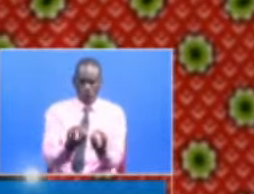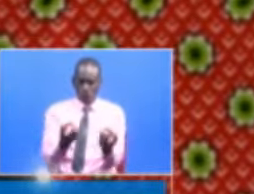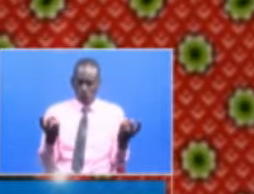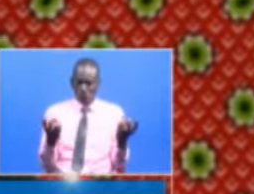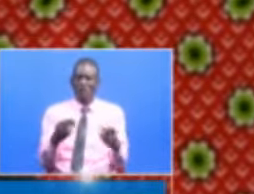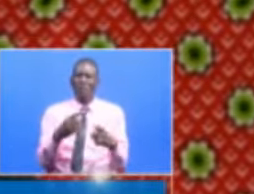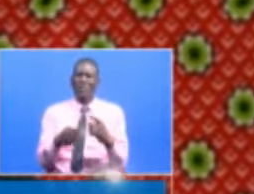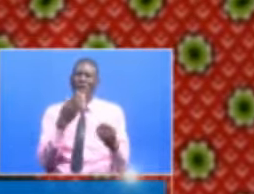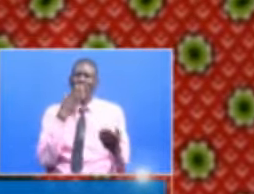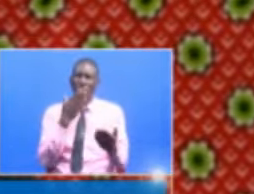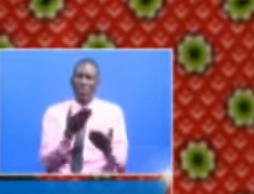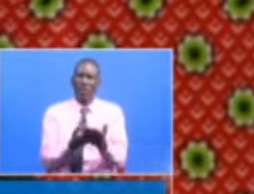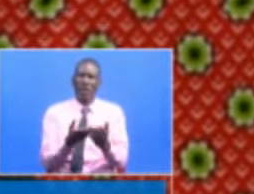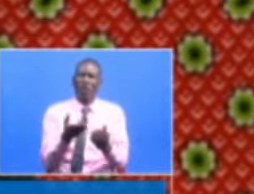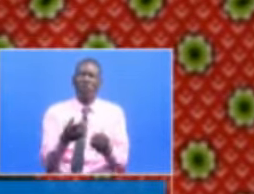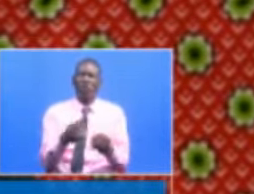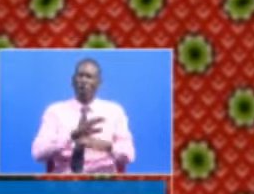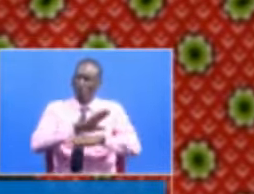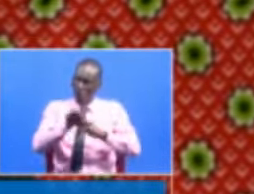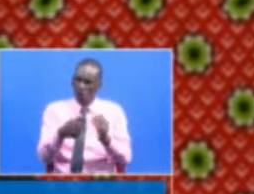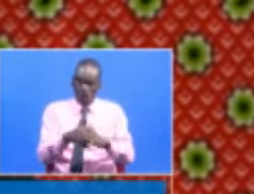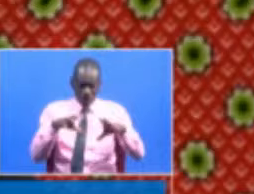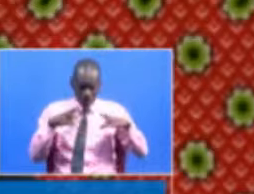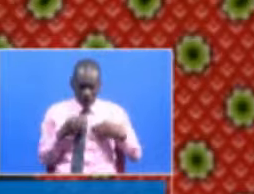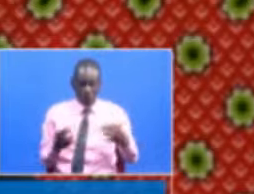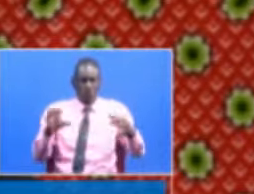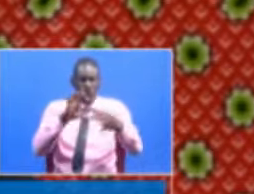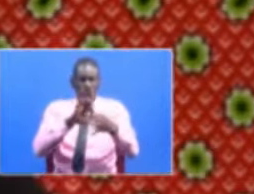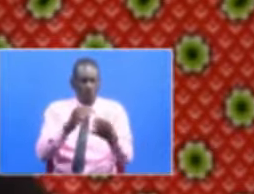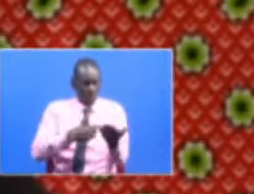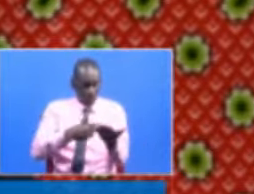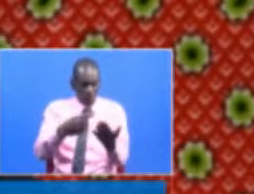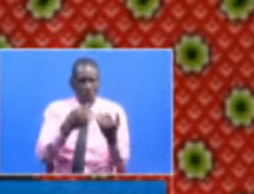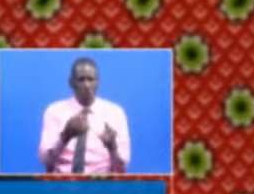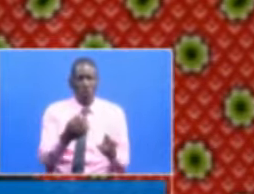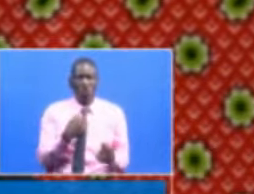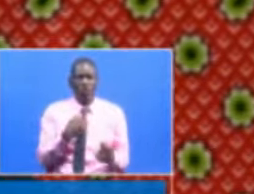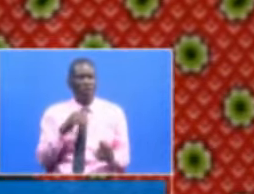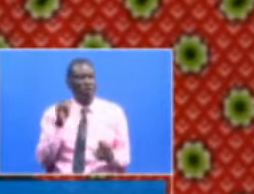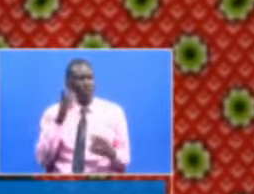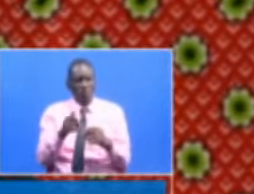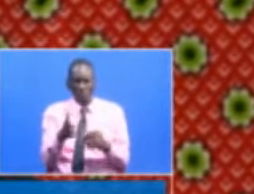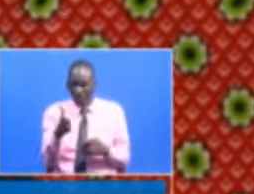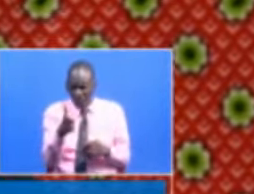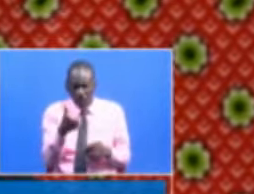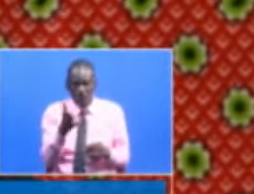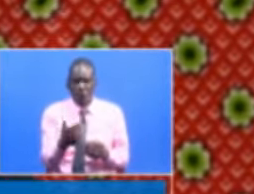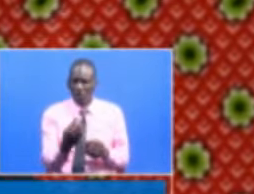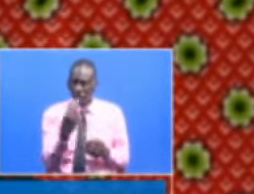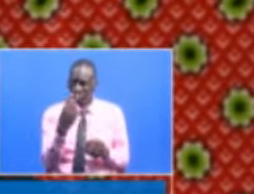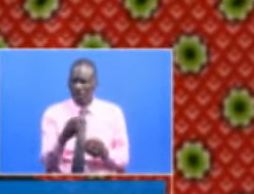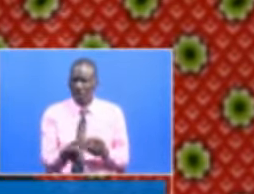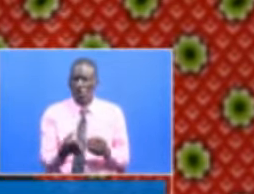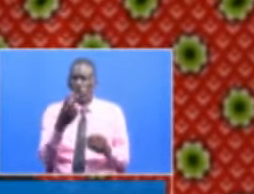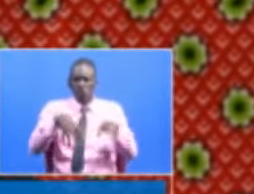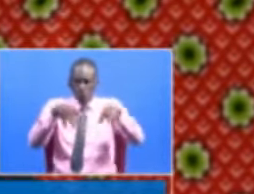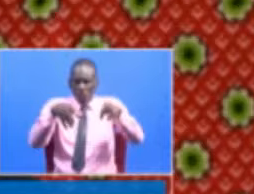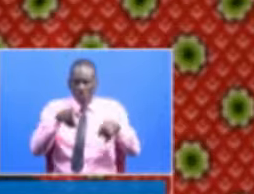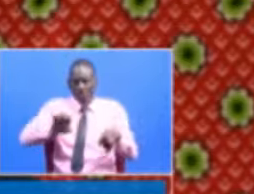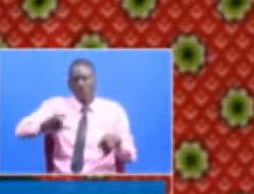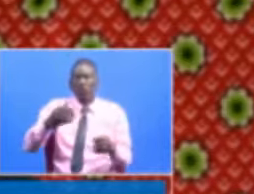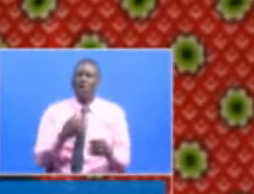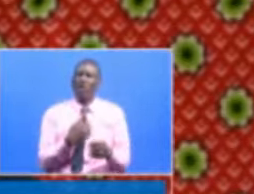honored our call to join this conversation. So we've heard from the video what the two farmers in this county have